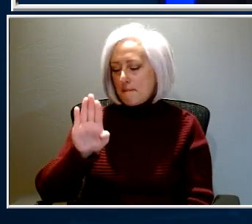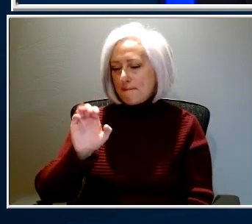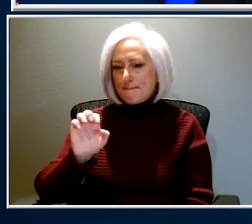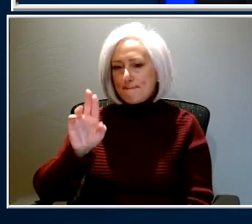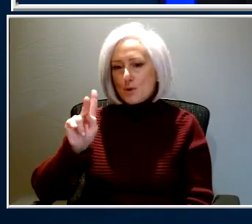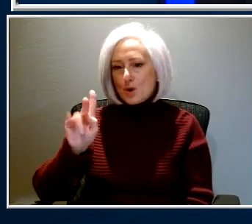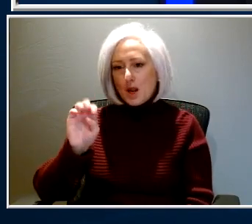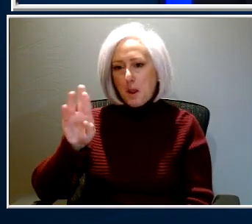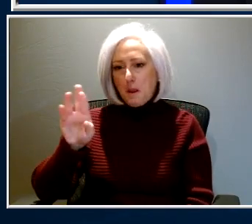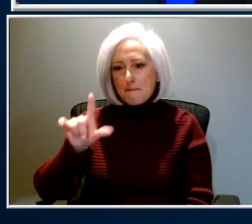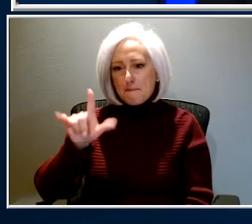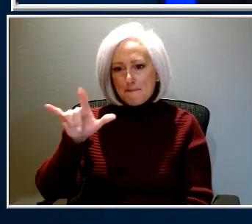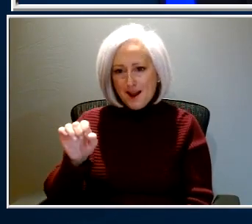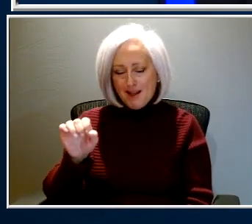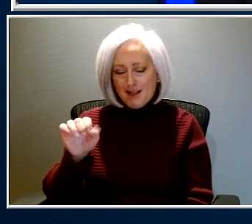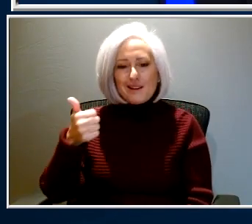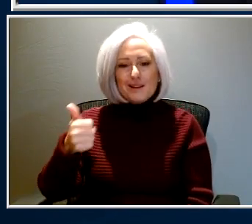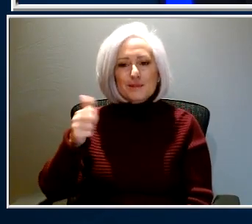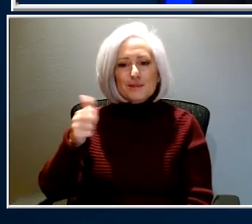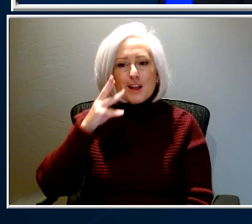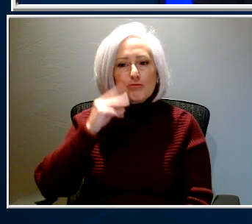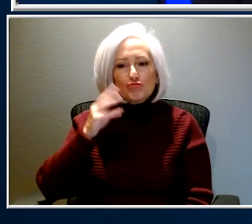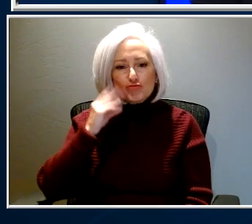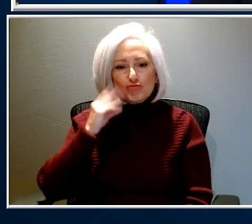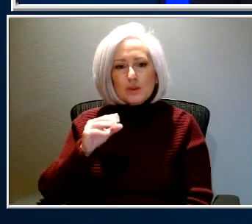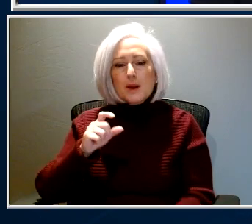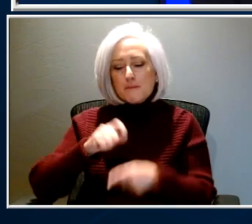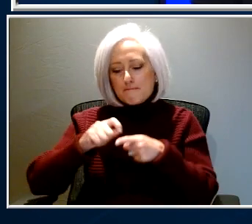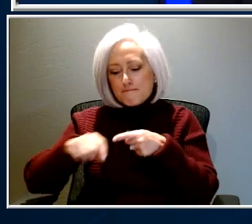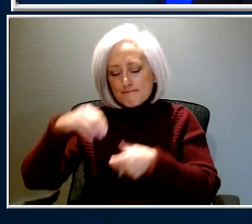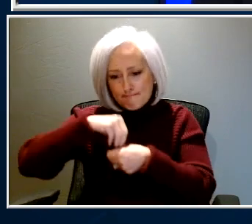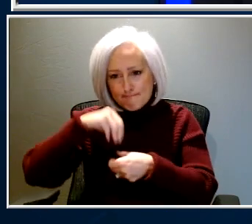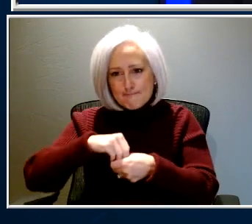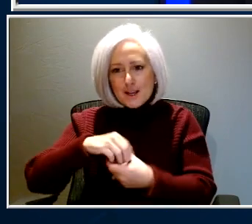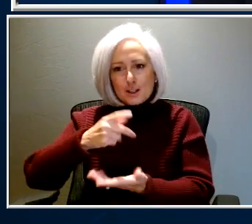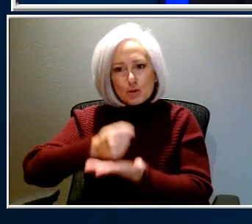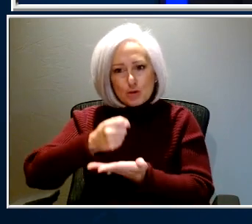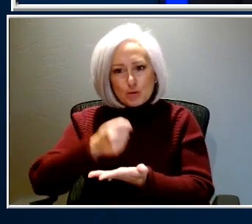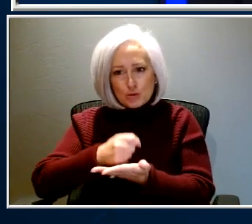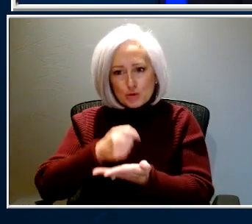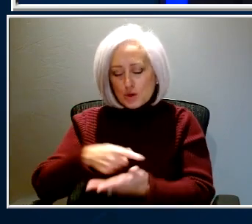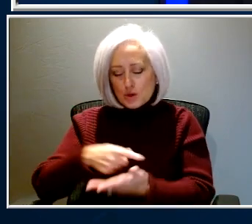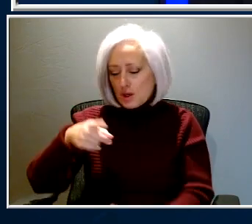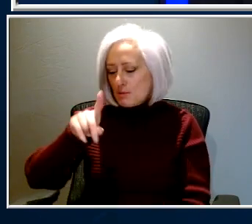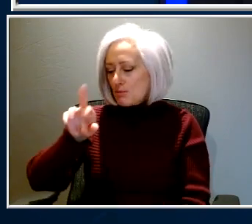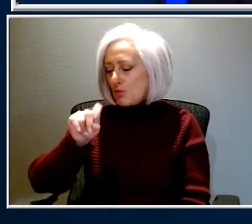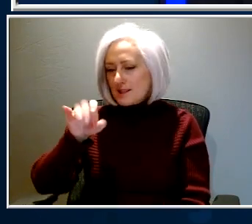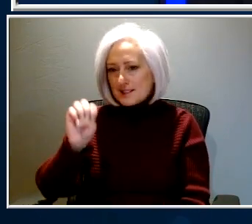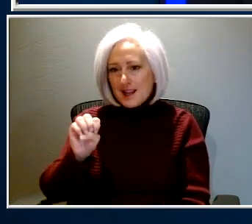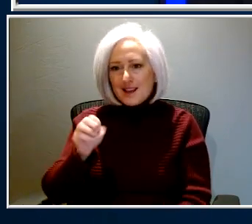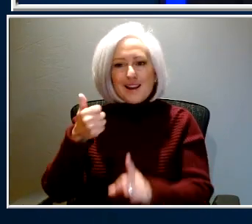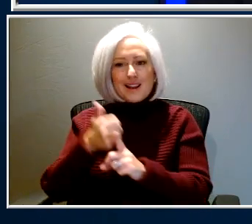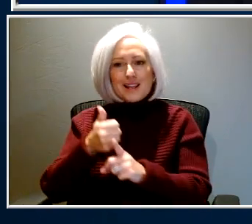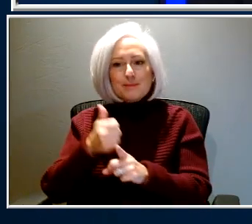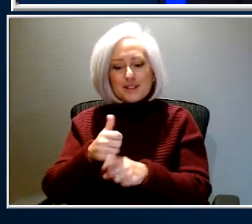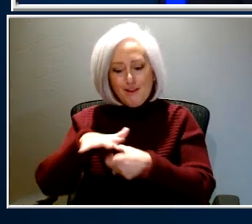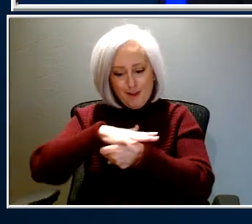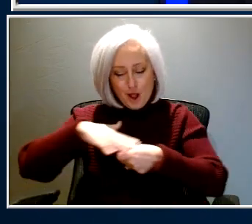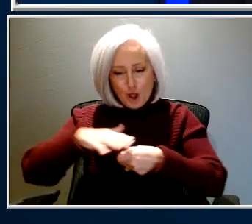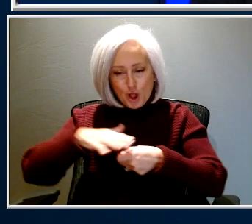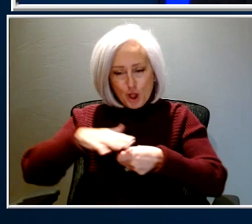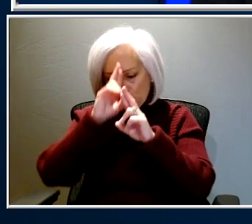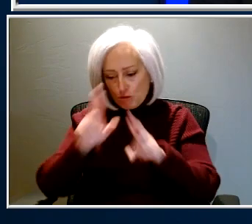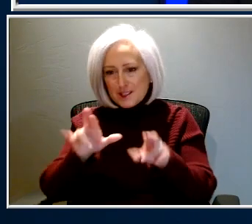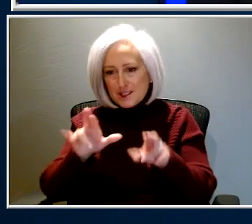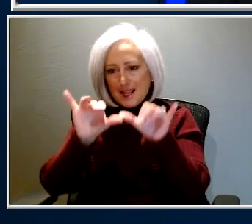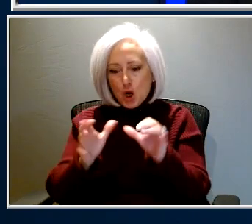his prostate cancer. He also happens to be a globally respected architect. And if you've heard of the